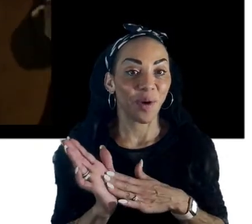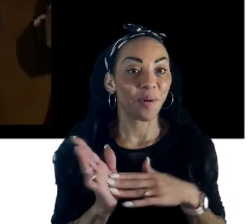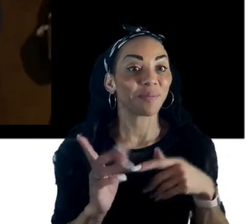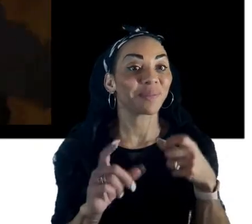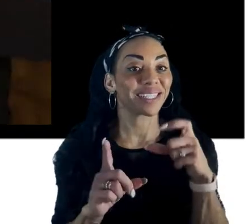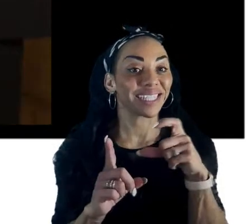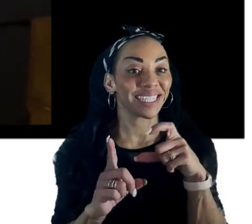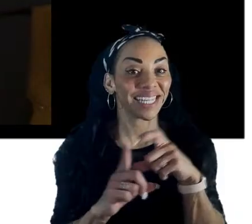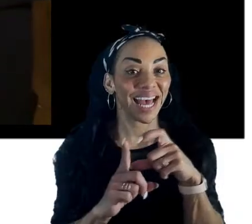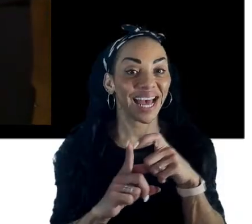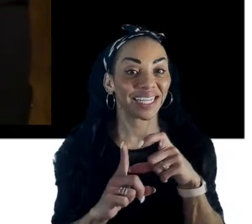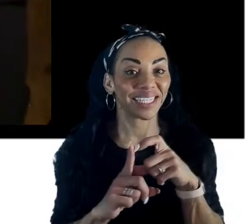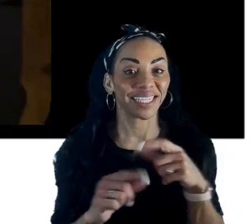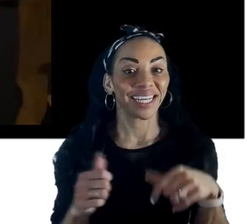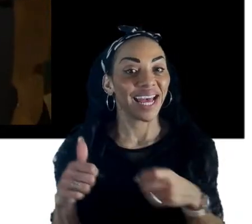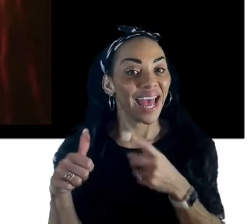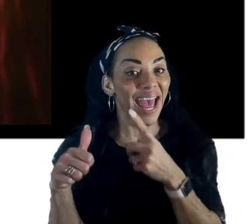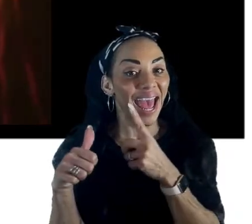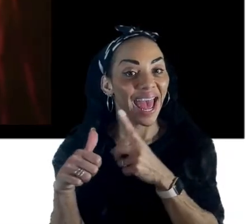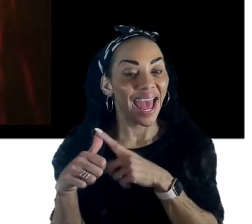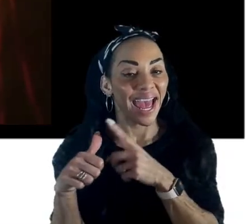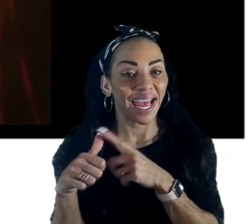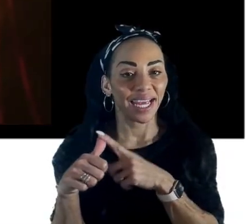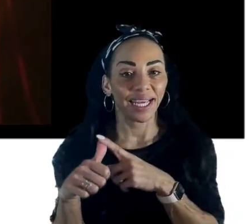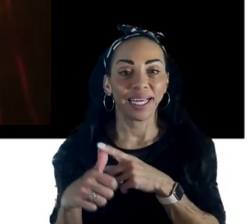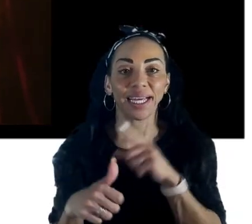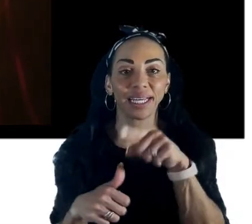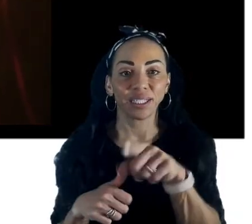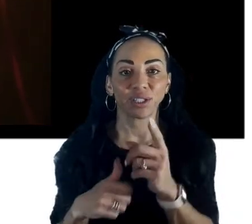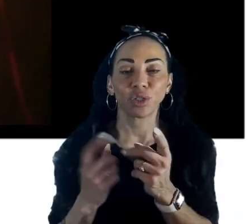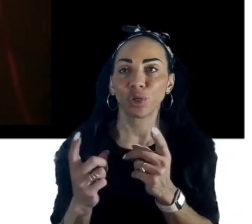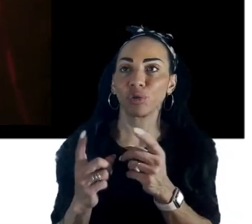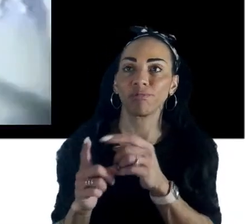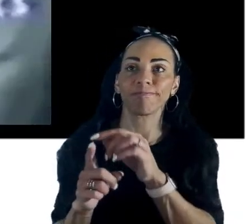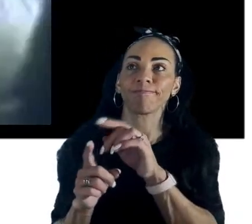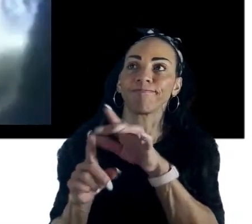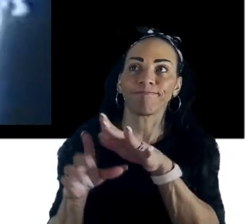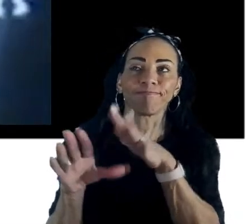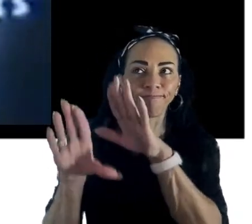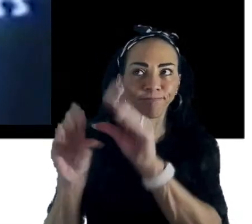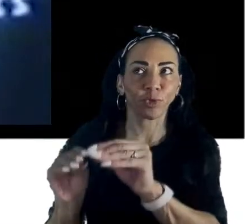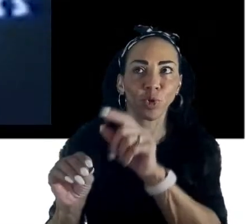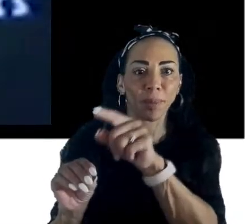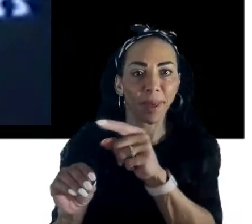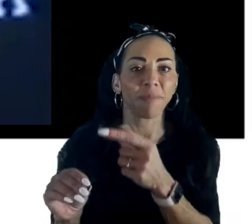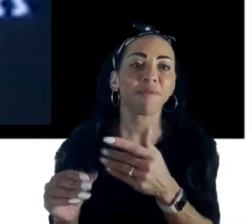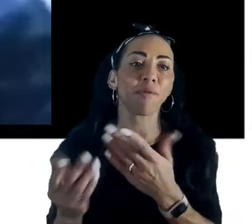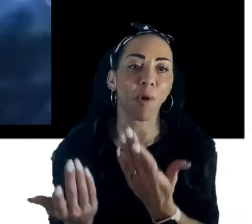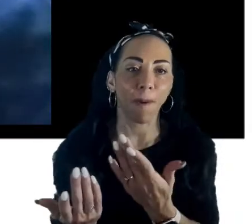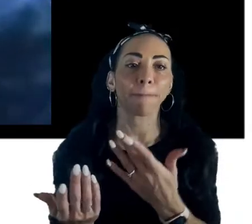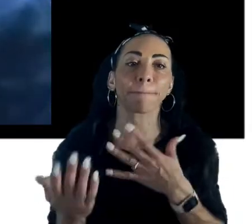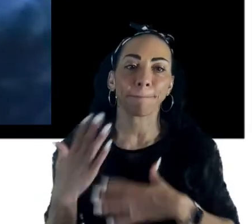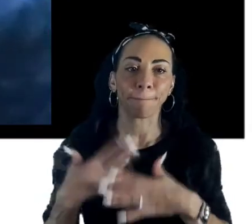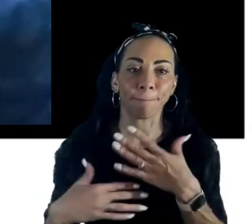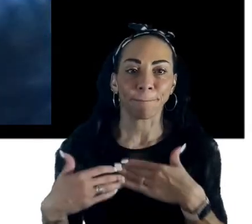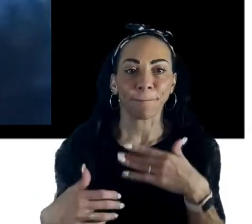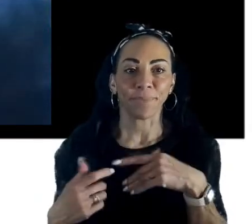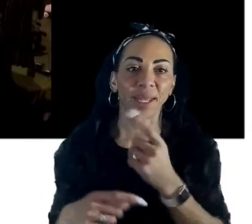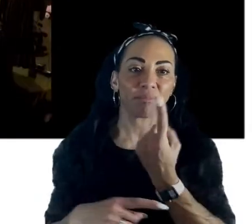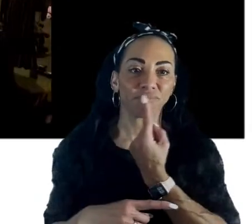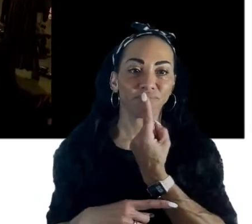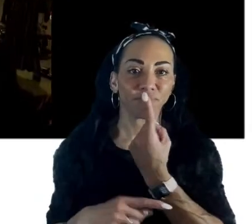act to refrain local authorities from promoting homosexuality. Can you tell me what a lesbian is, please?